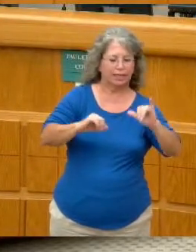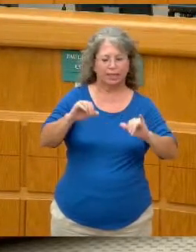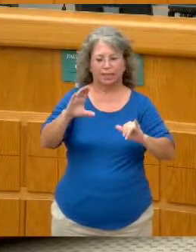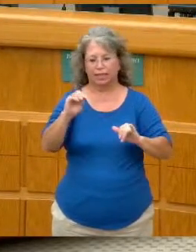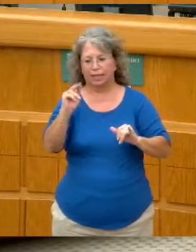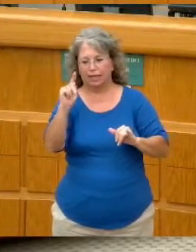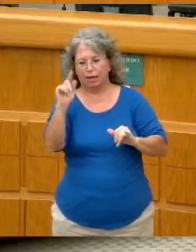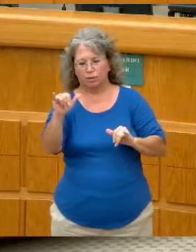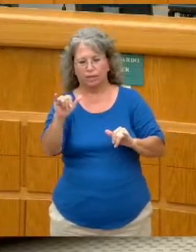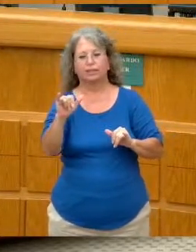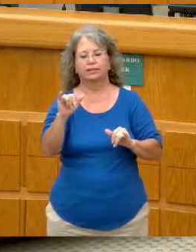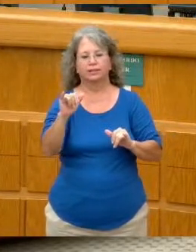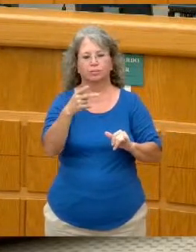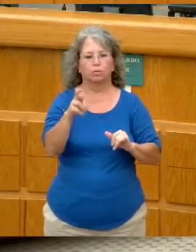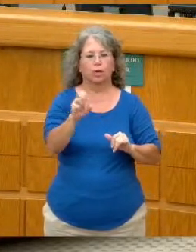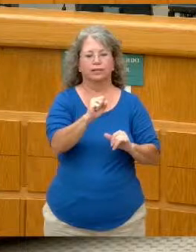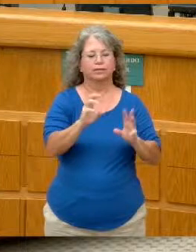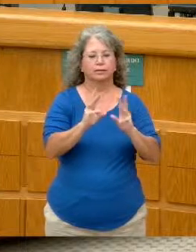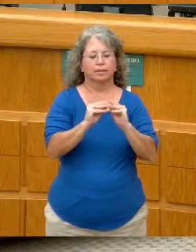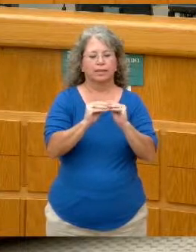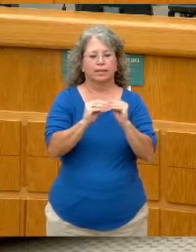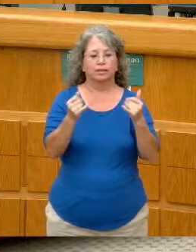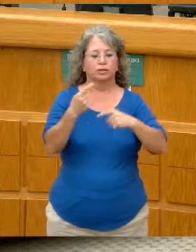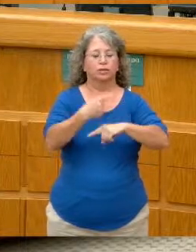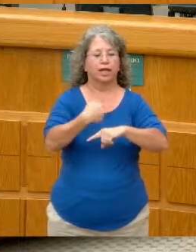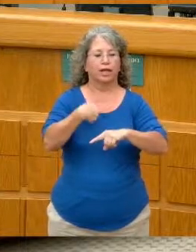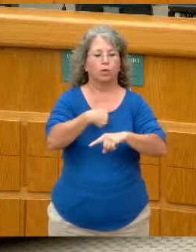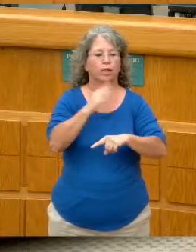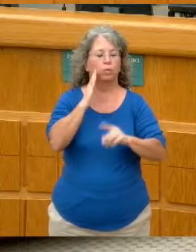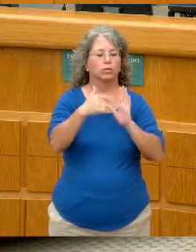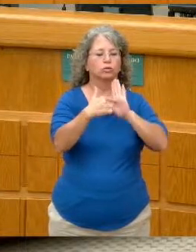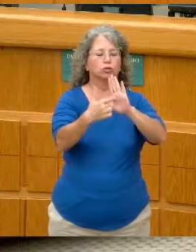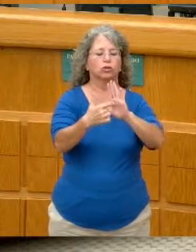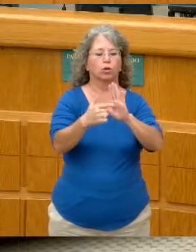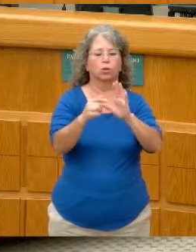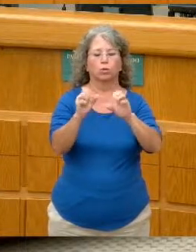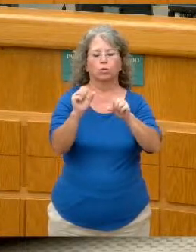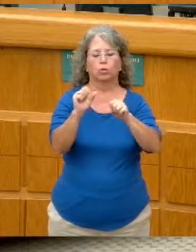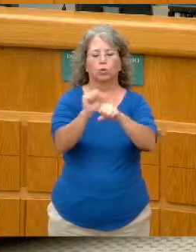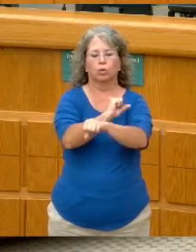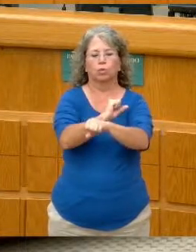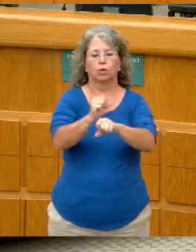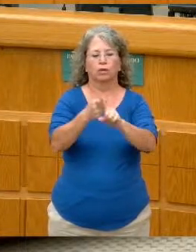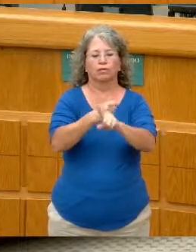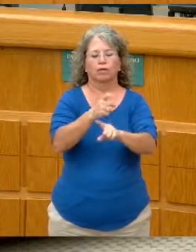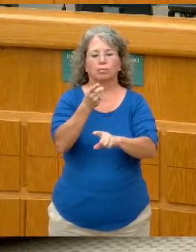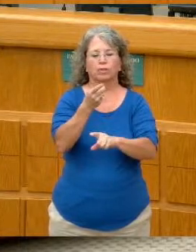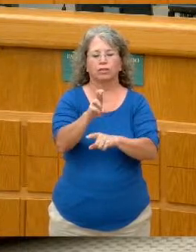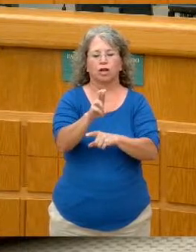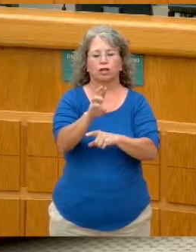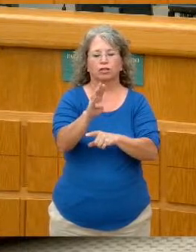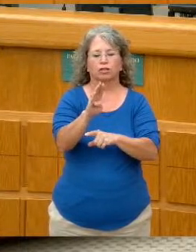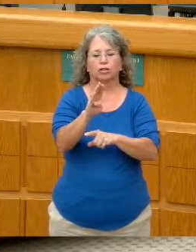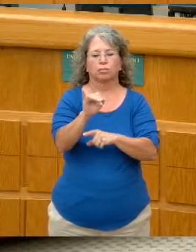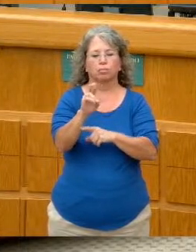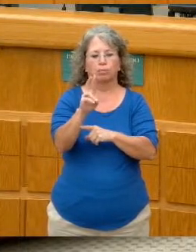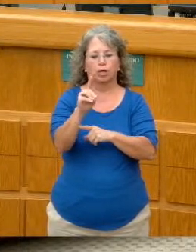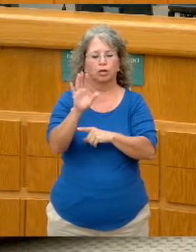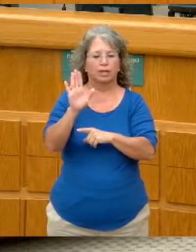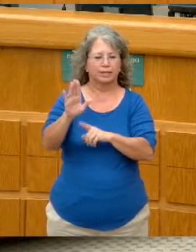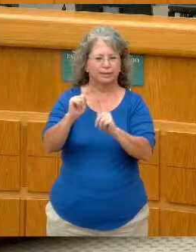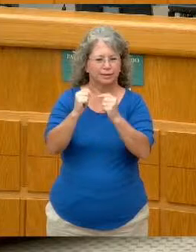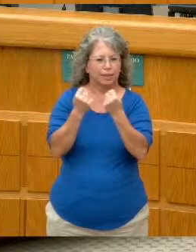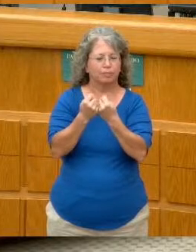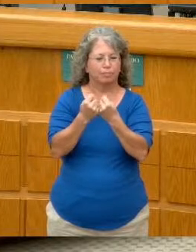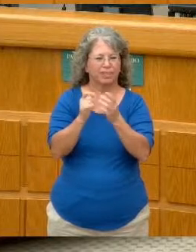And today we're featuring the work of Dr. Bird and his team, and that'll be the primary focus. It's just going to be myself and Annette,